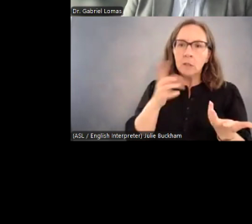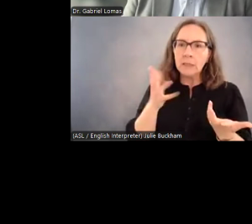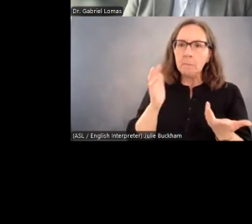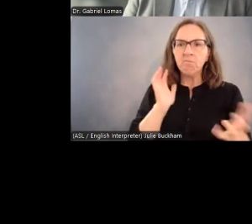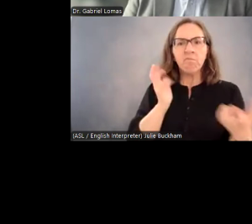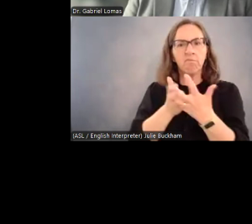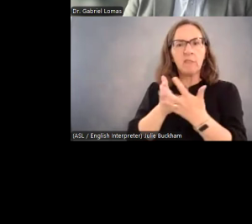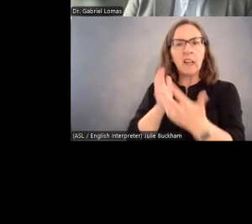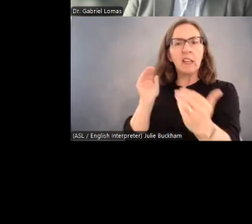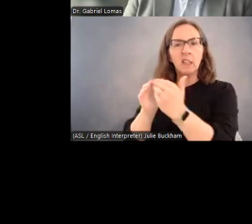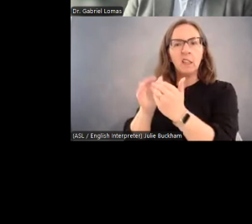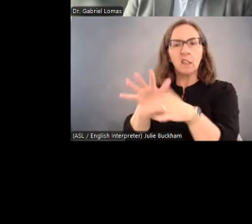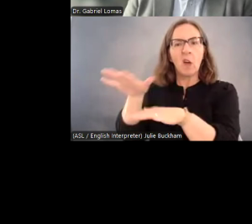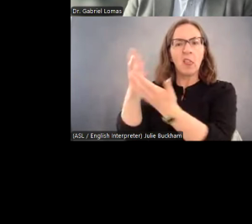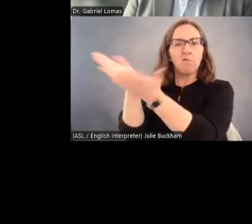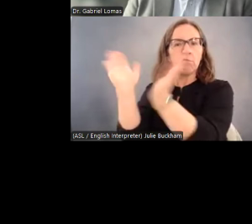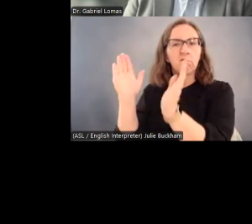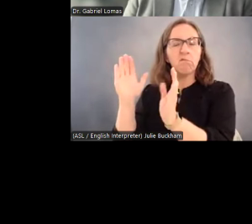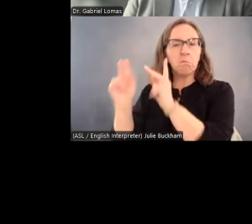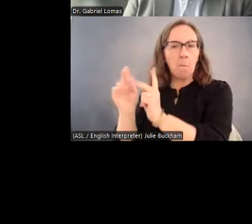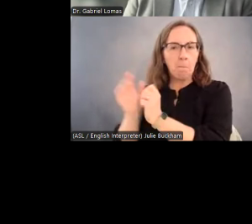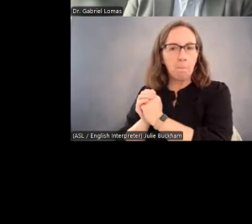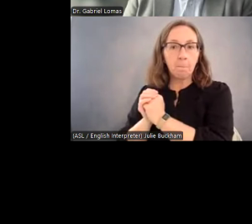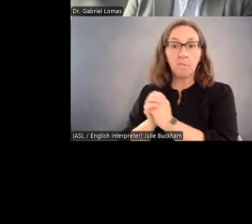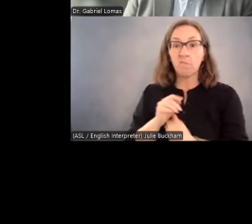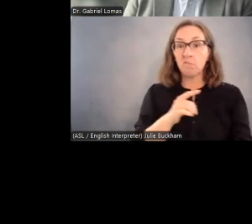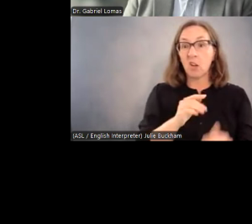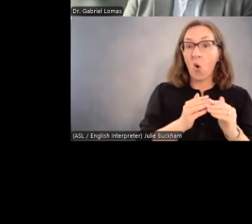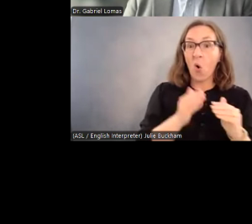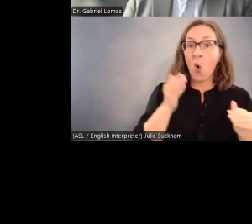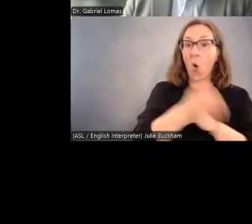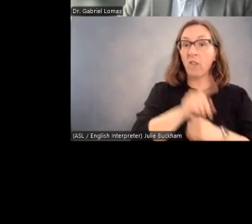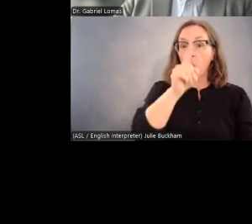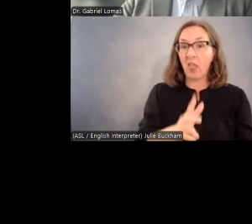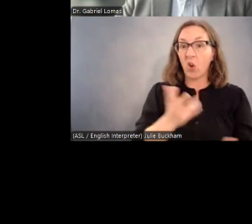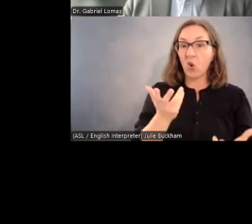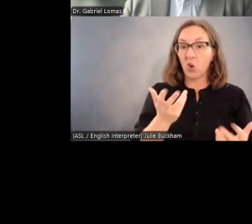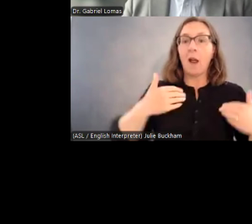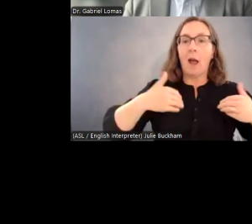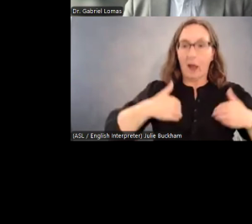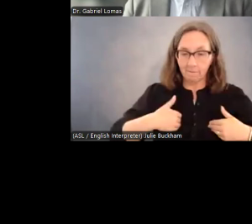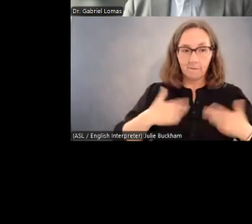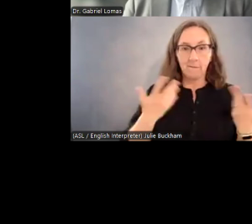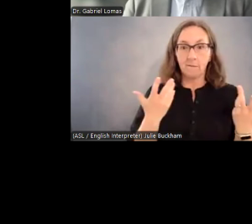regular population. And it's over a third of the individuals really have an accompanying disability of mental